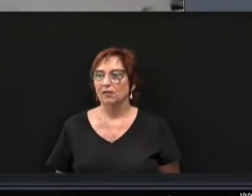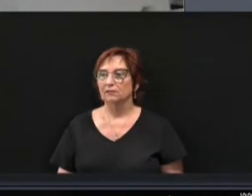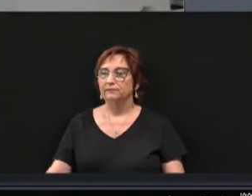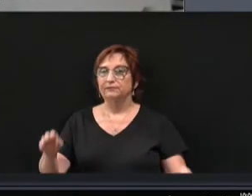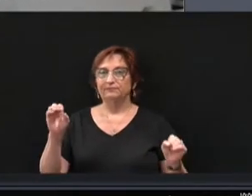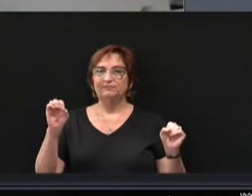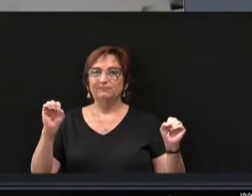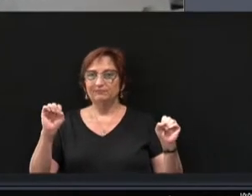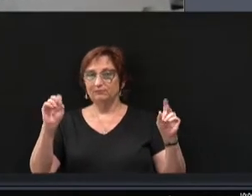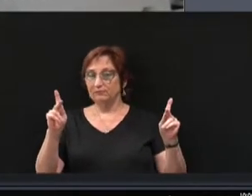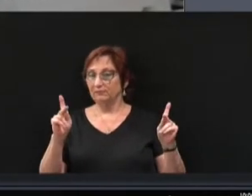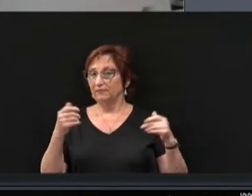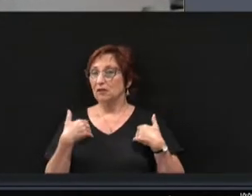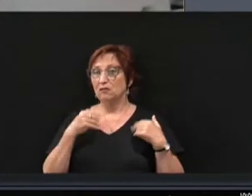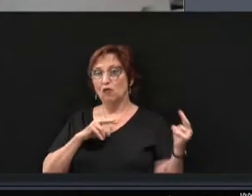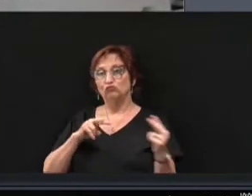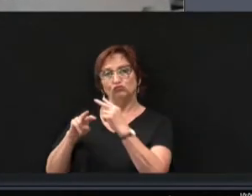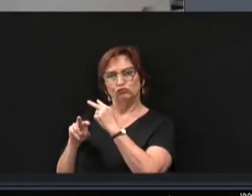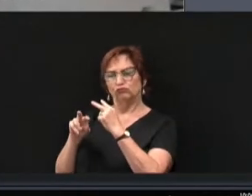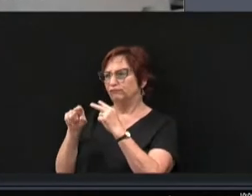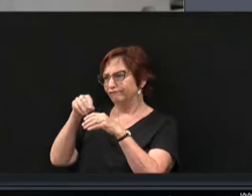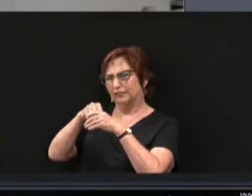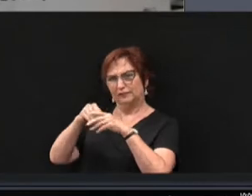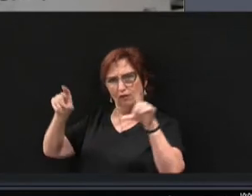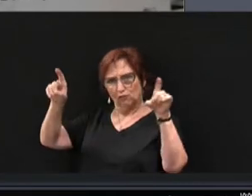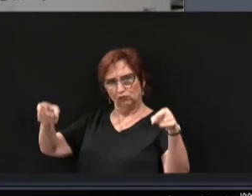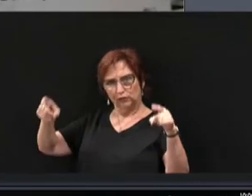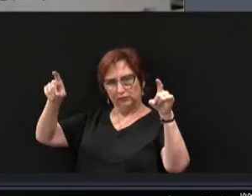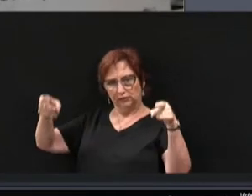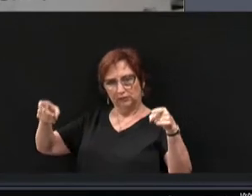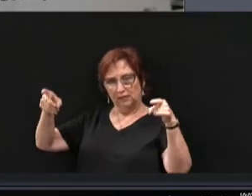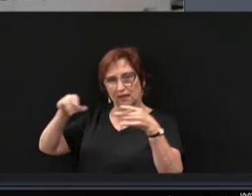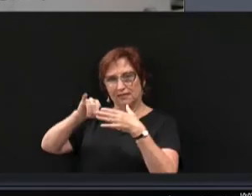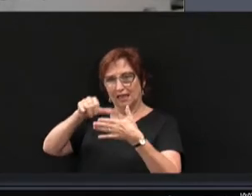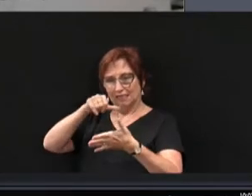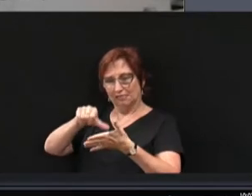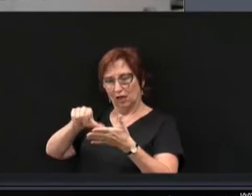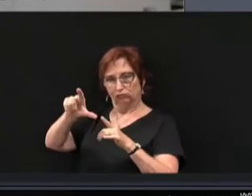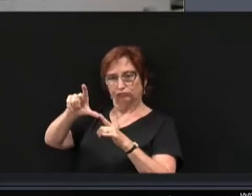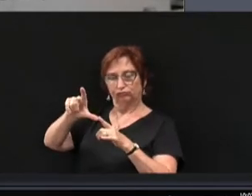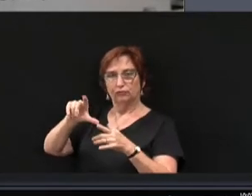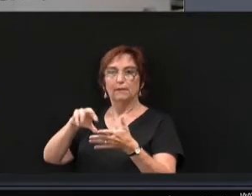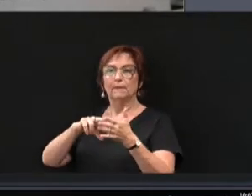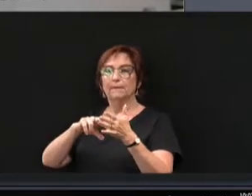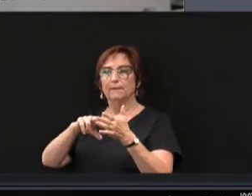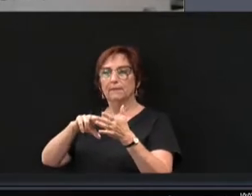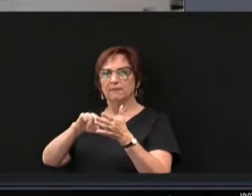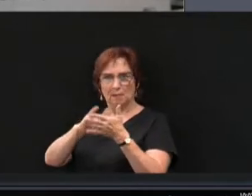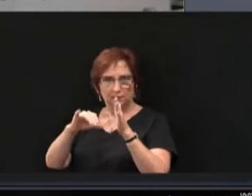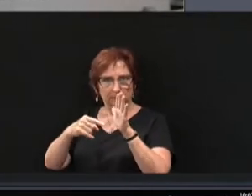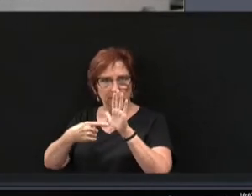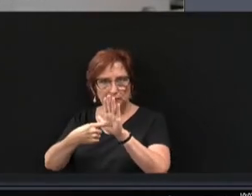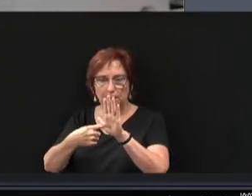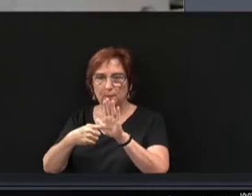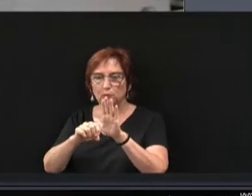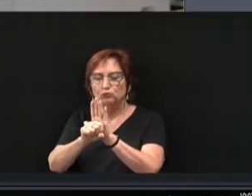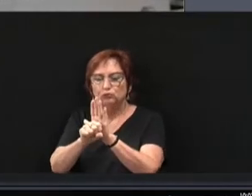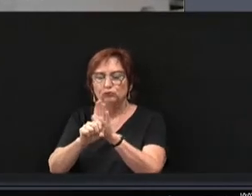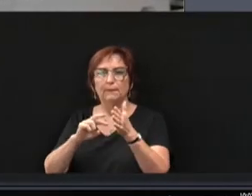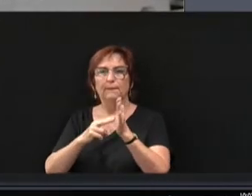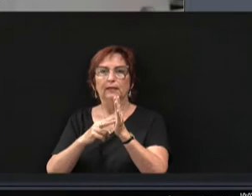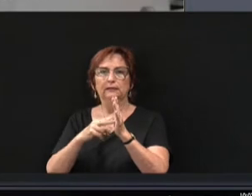Okay, and look over here in parentheses. That letter stands for the letter W, or that symbol stands for the letter